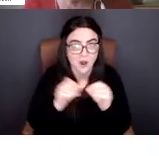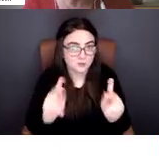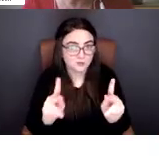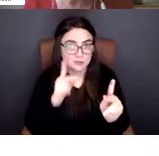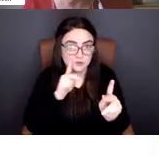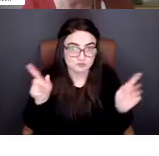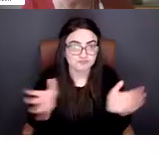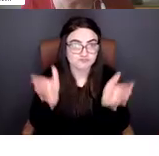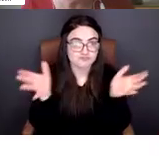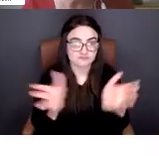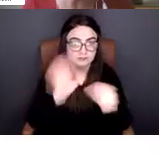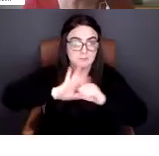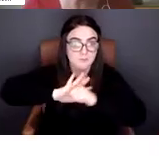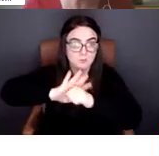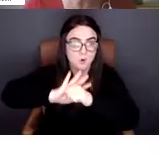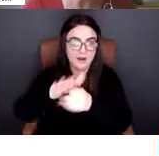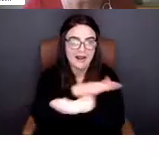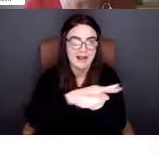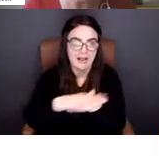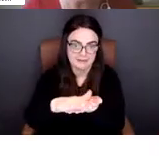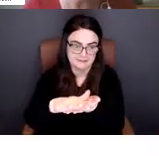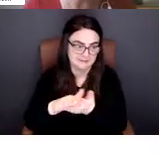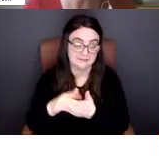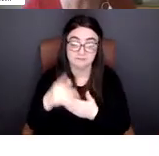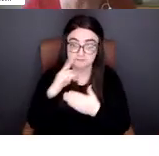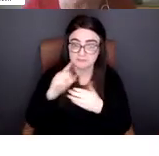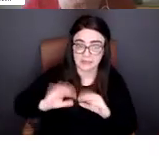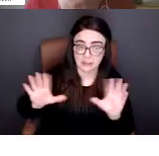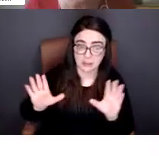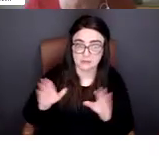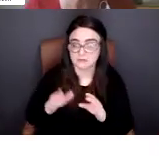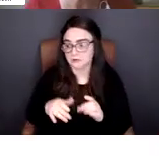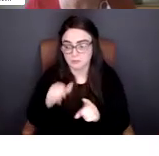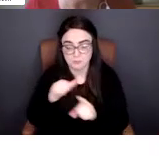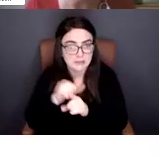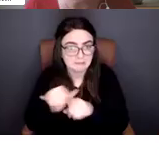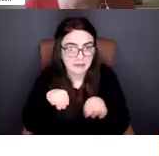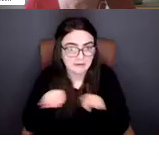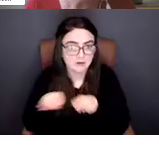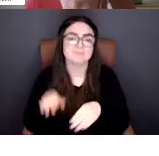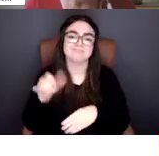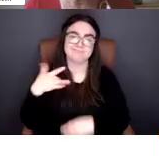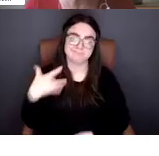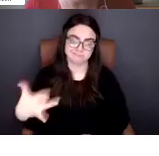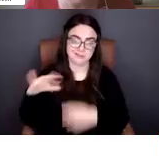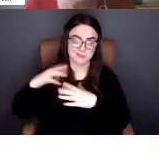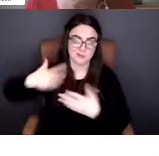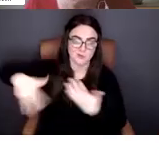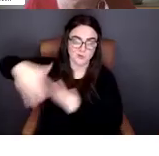It has become evident that bullying behavior is a social behavior and